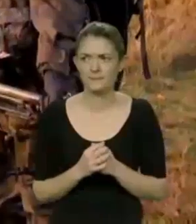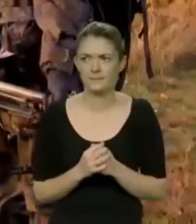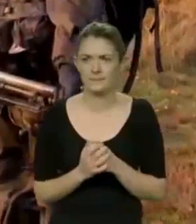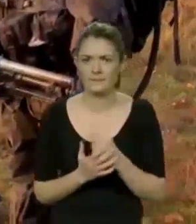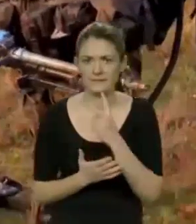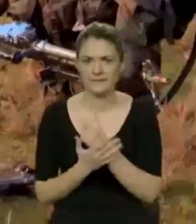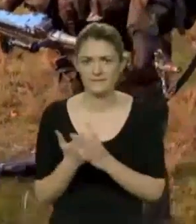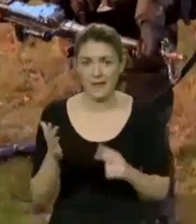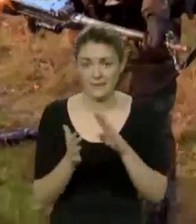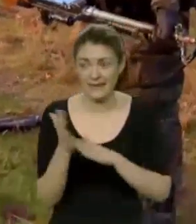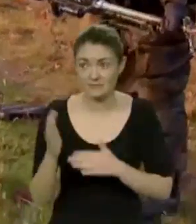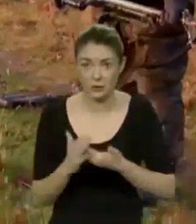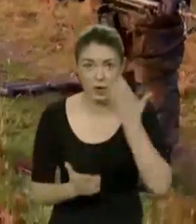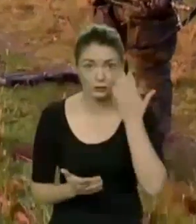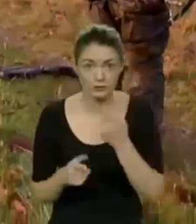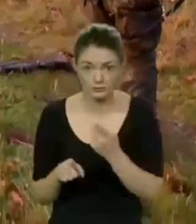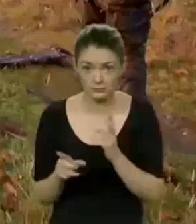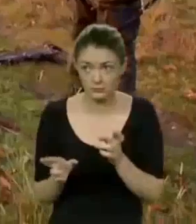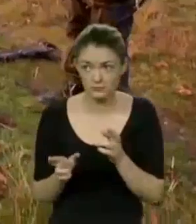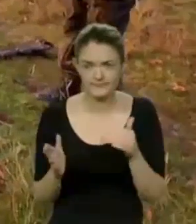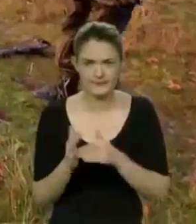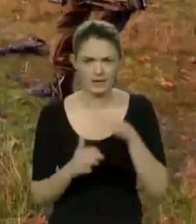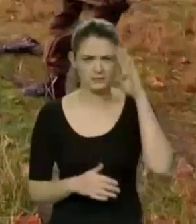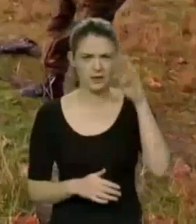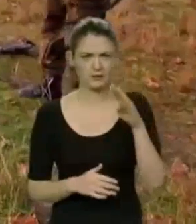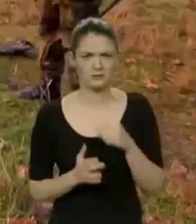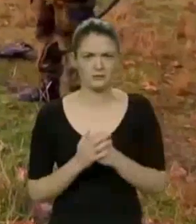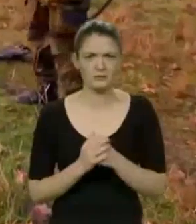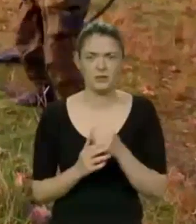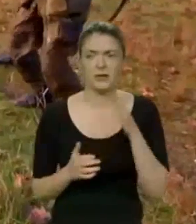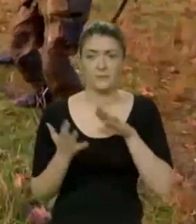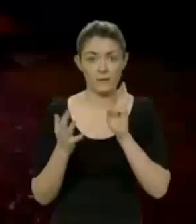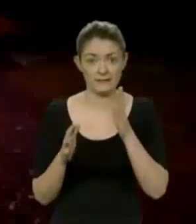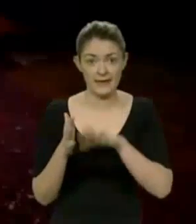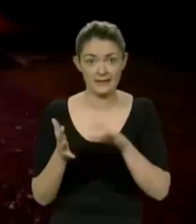Valuable lesson learned, isn't it? Yes, Sergeant. Right, last time. Mag over your head.